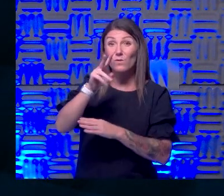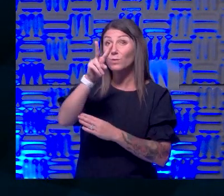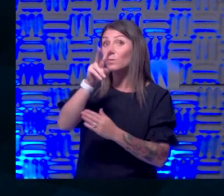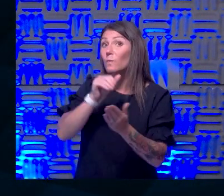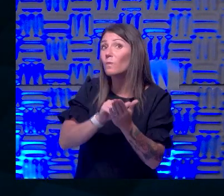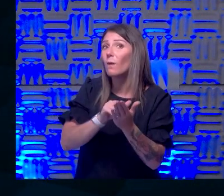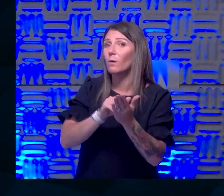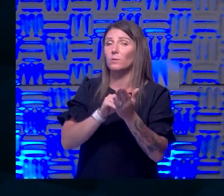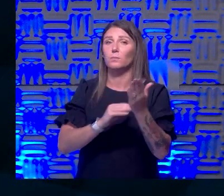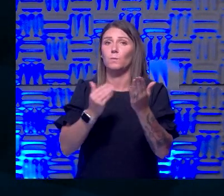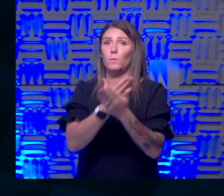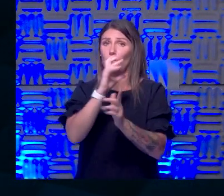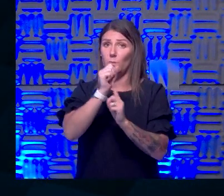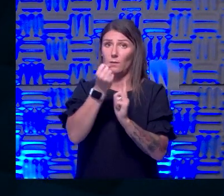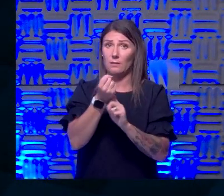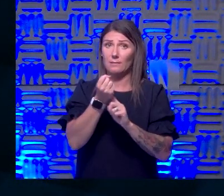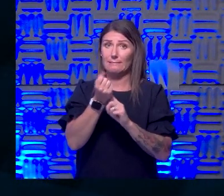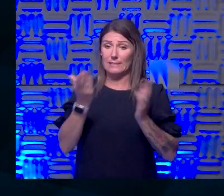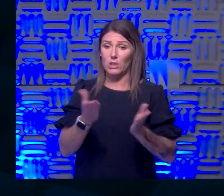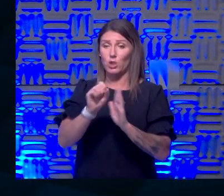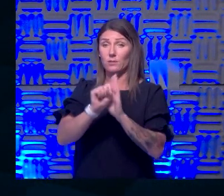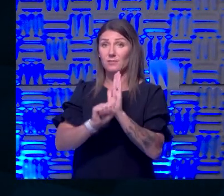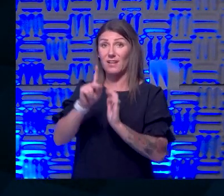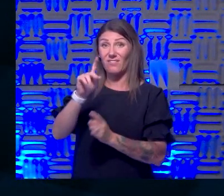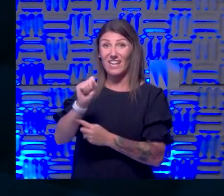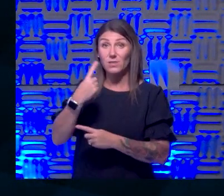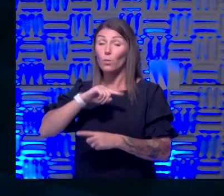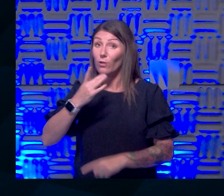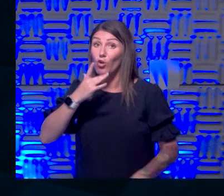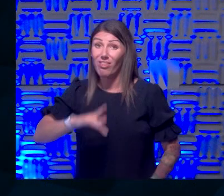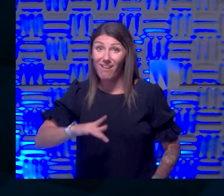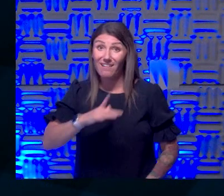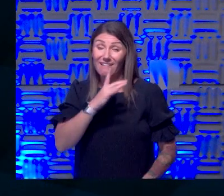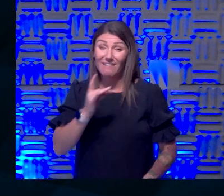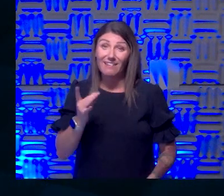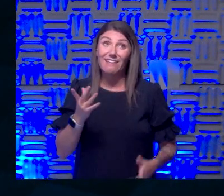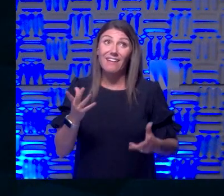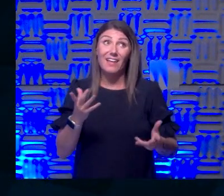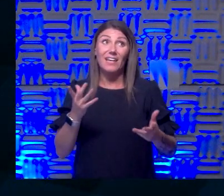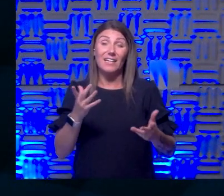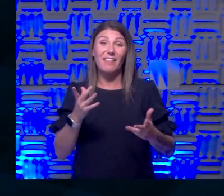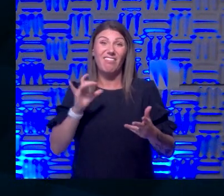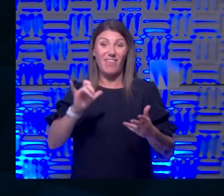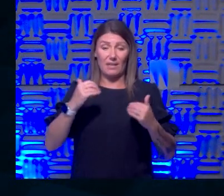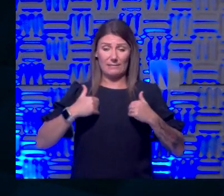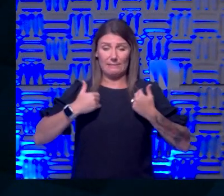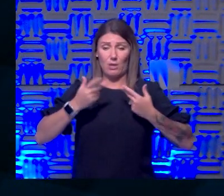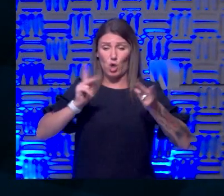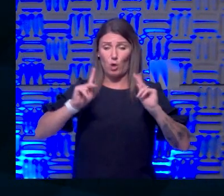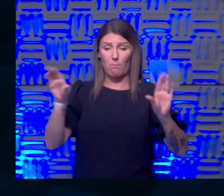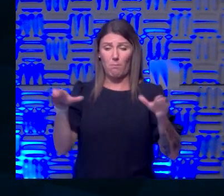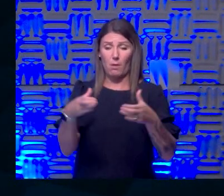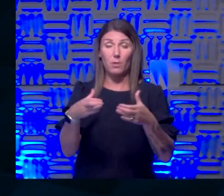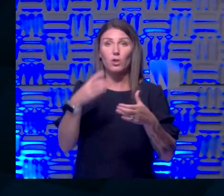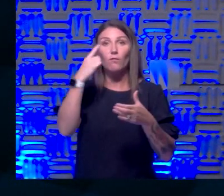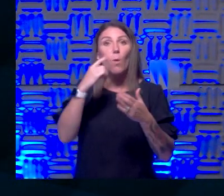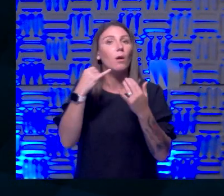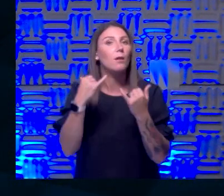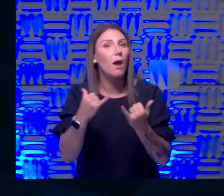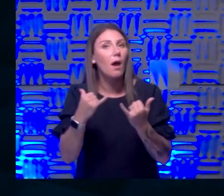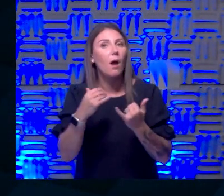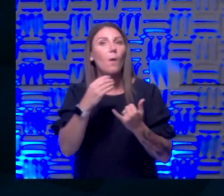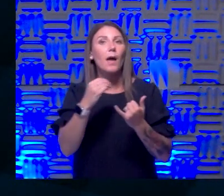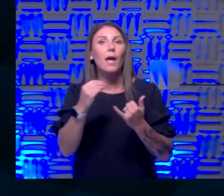cases in the state of Kansas. We're lucky and fortunate that it's a younger population for now and a